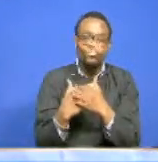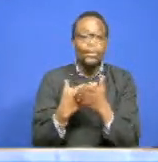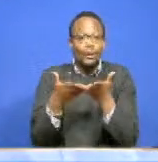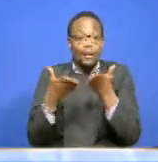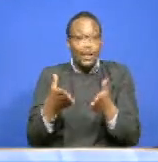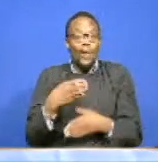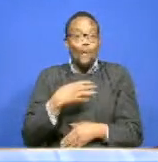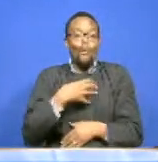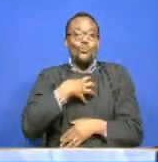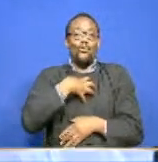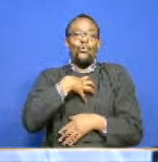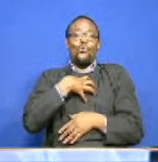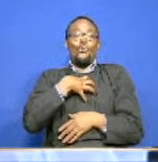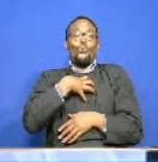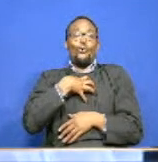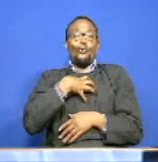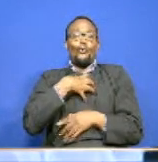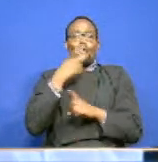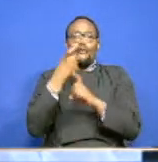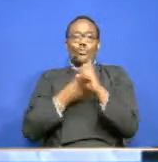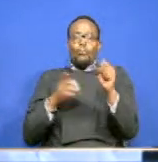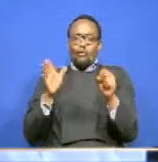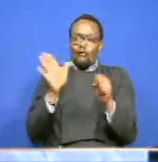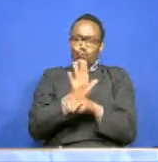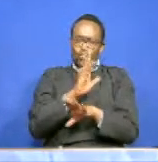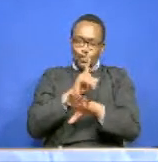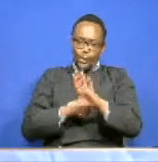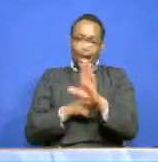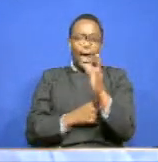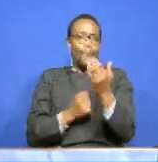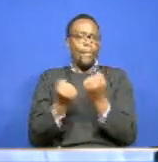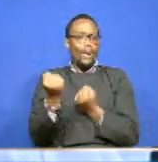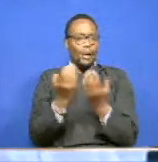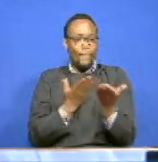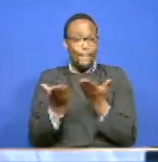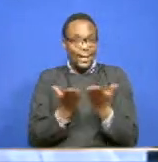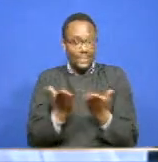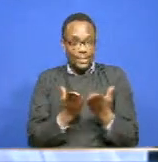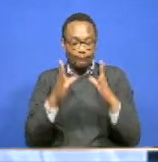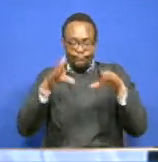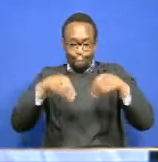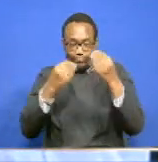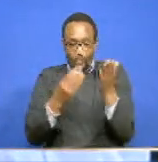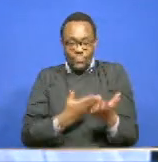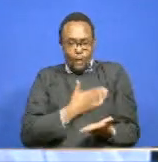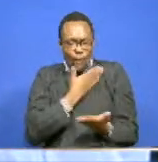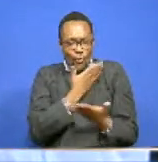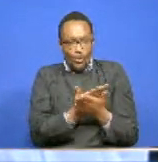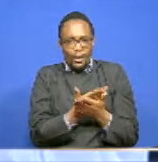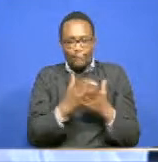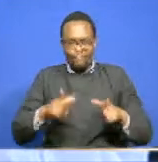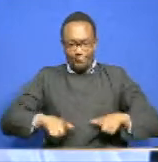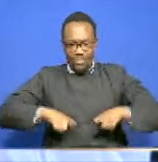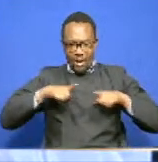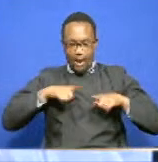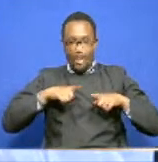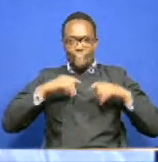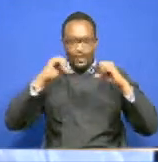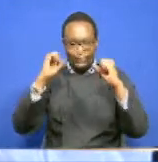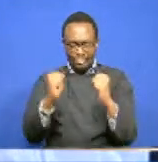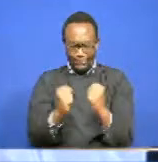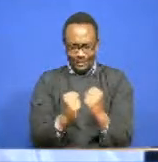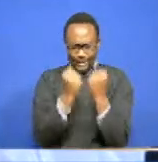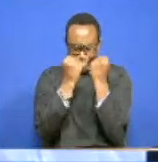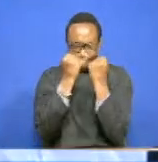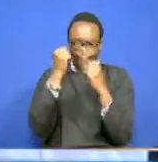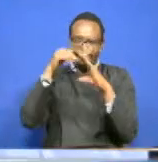retirement from full-time ministry. Grant him grace that his life may safely be secured